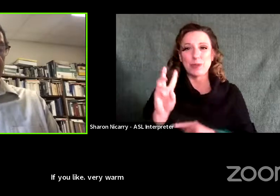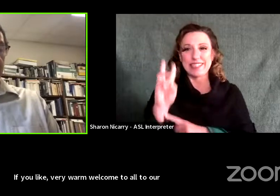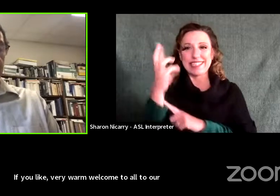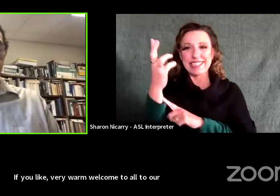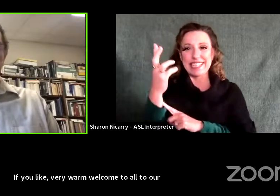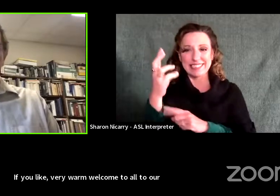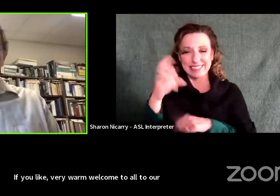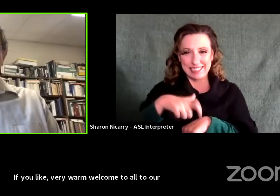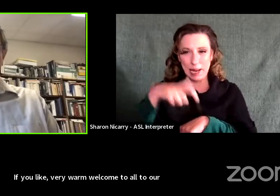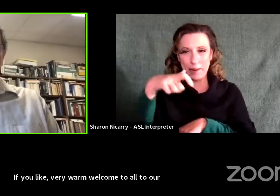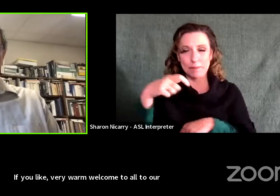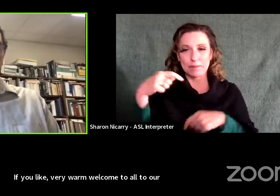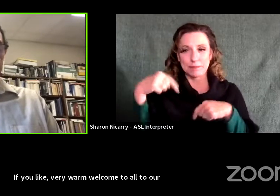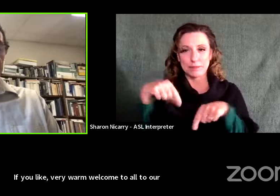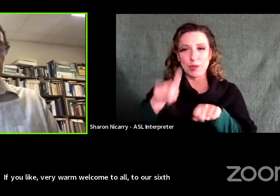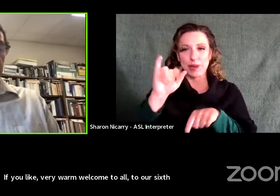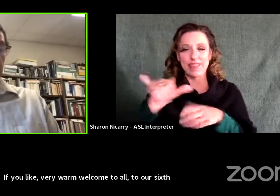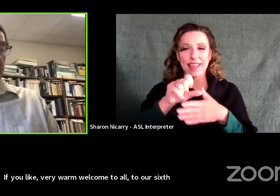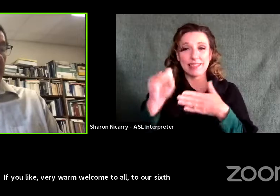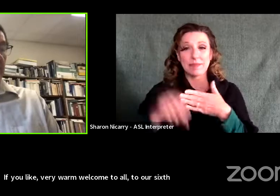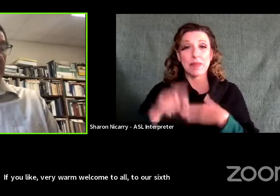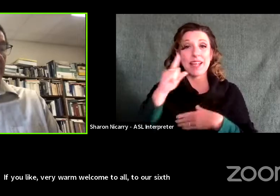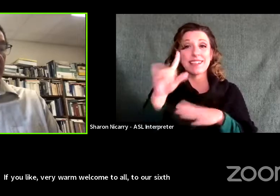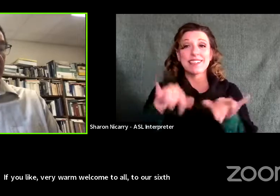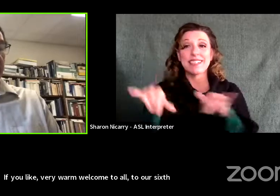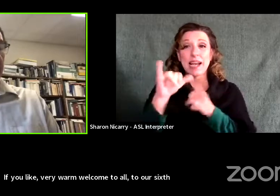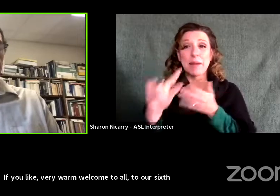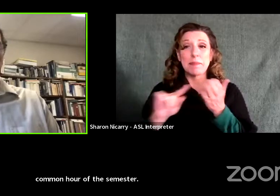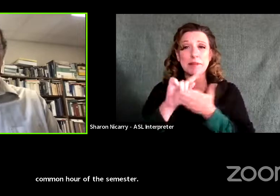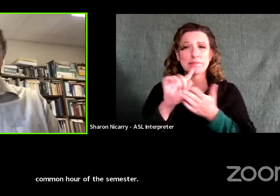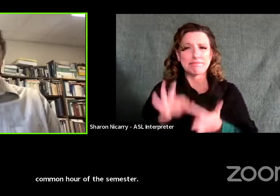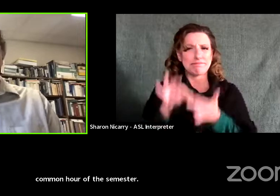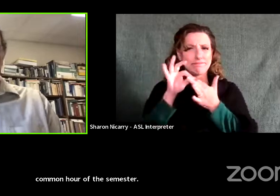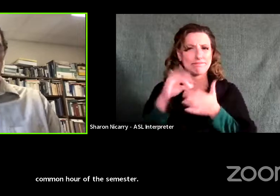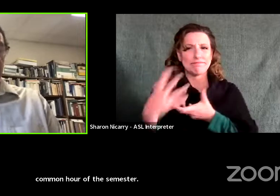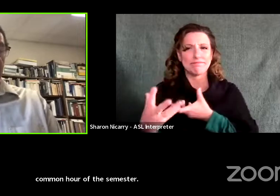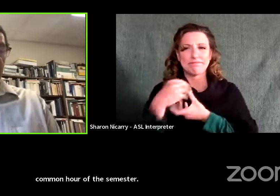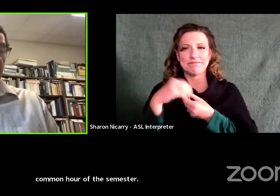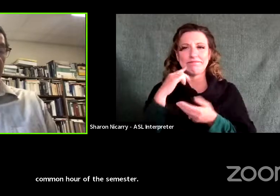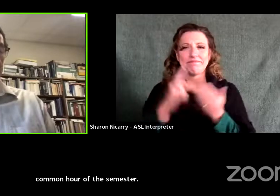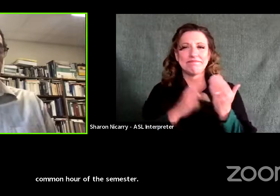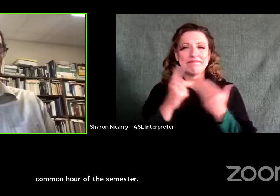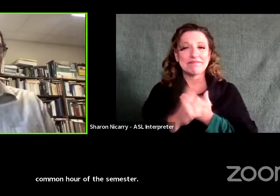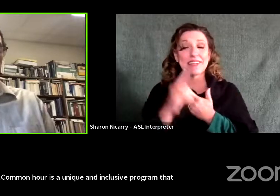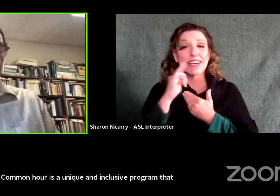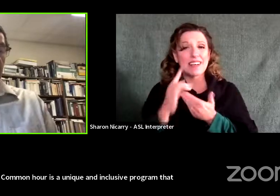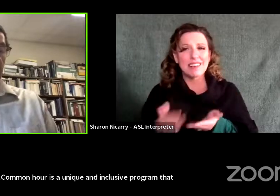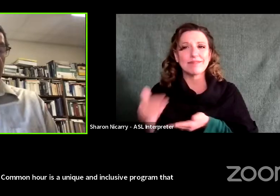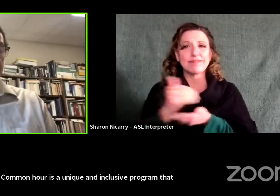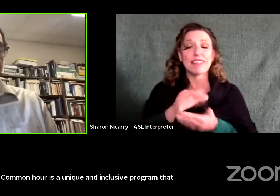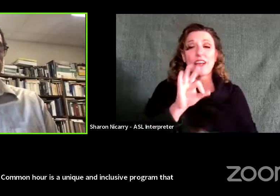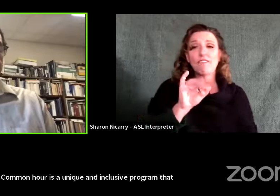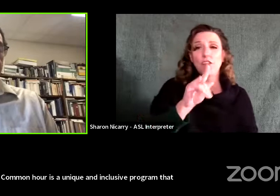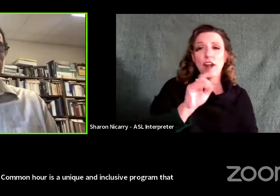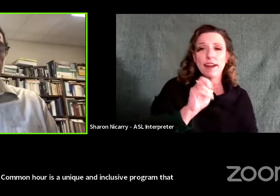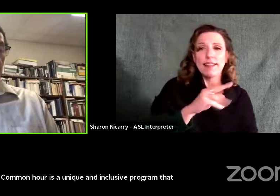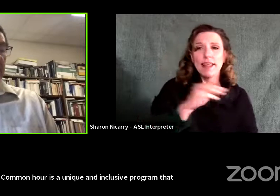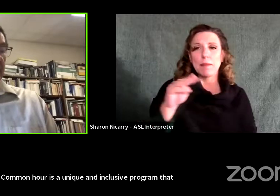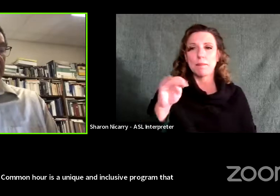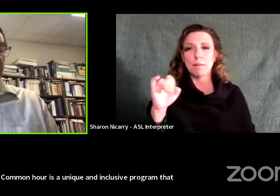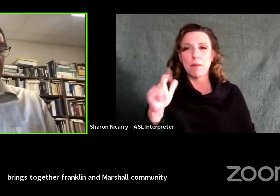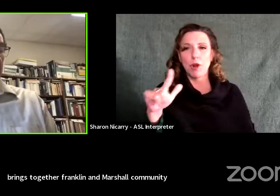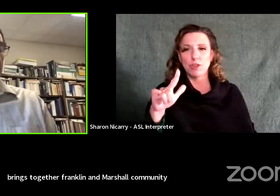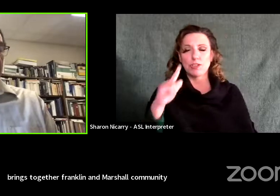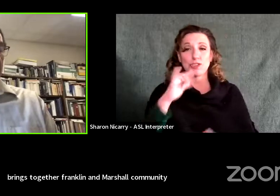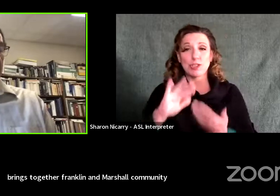semester. Common Hour is a unique and inclusive program that brings together Franklin and Marshall community